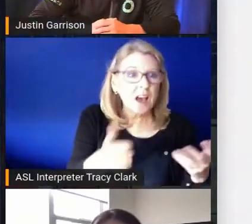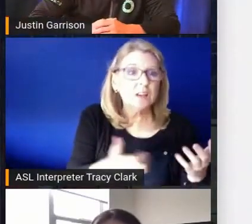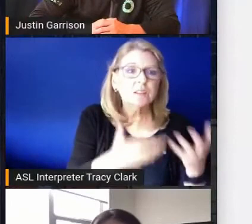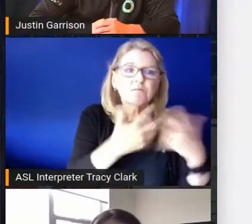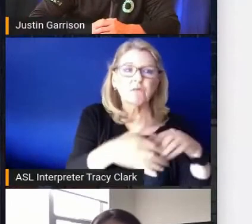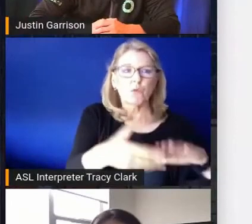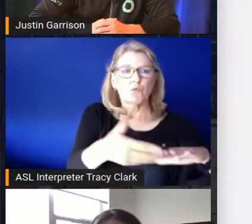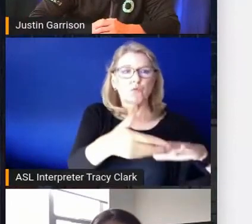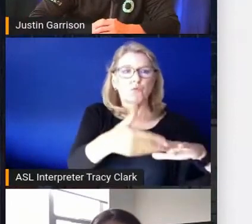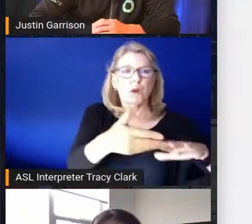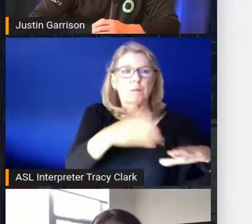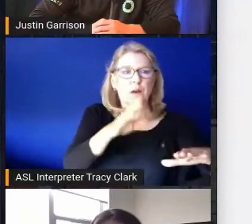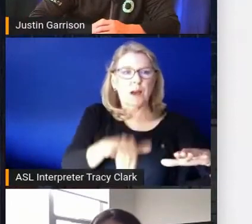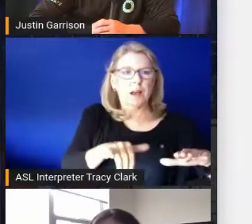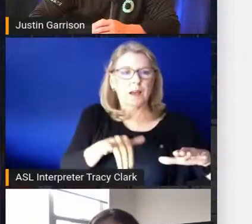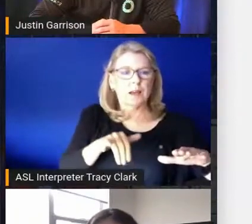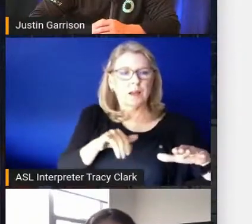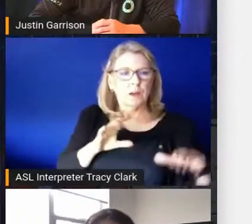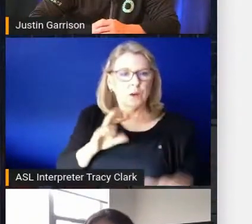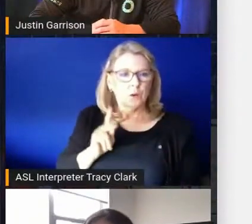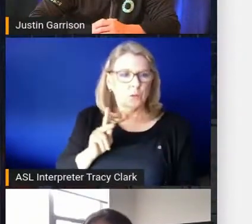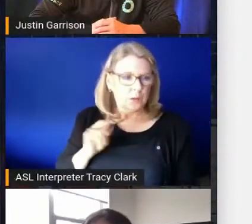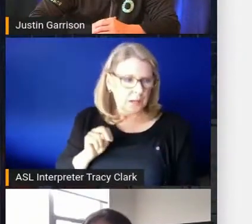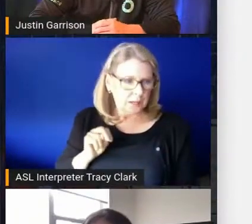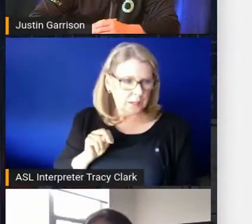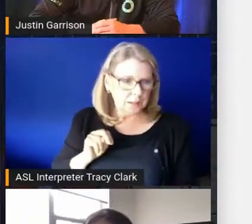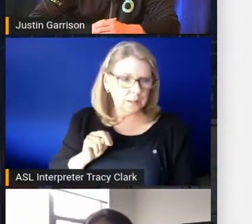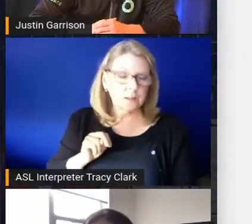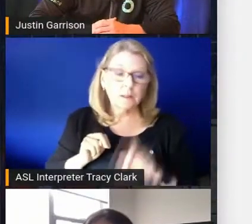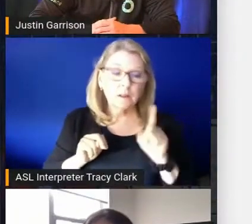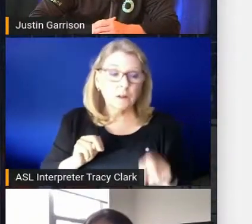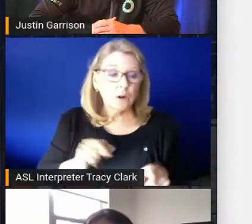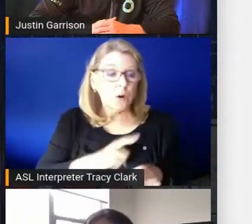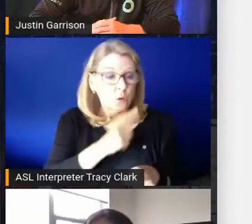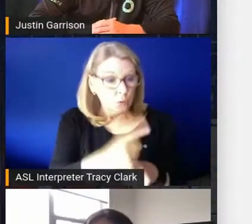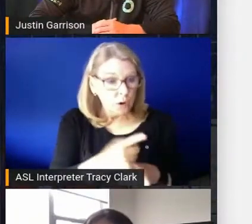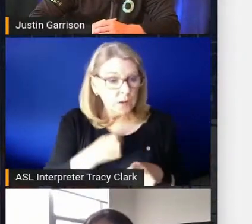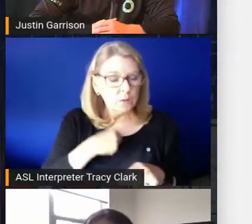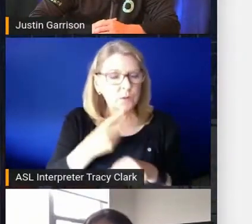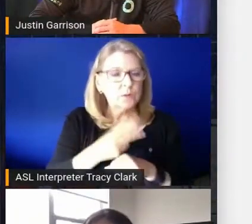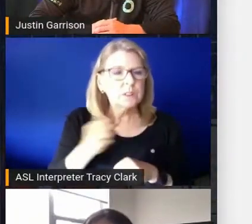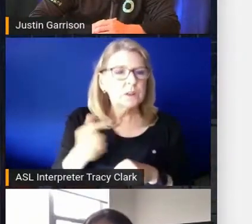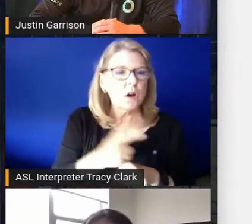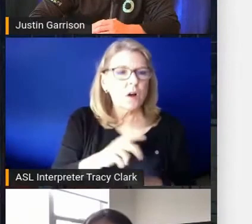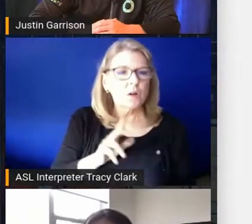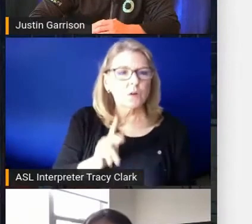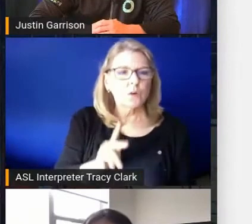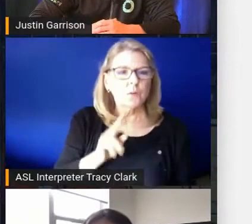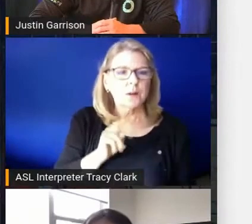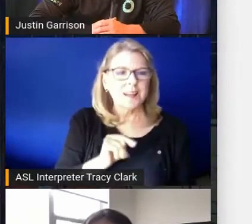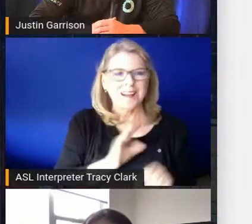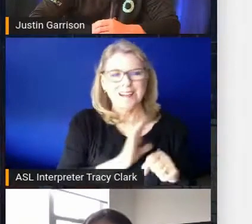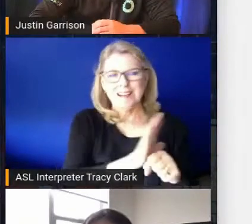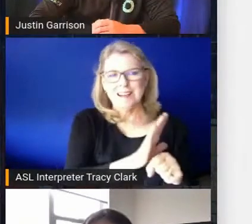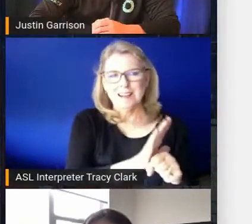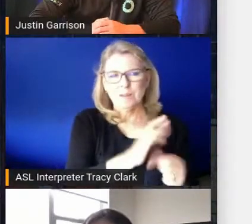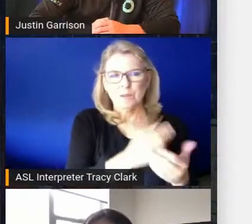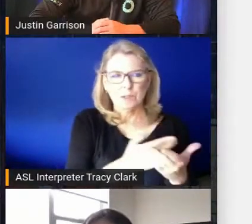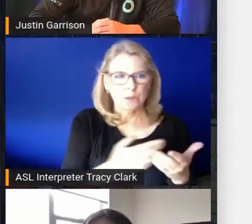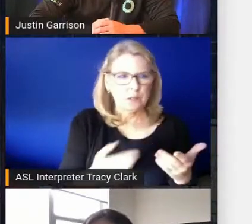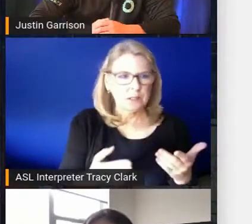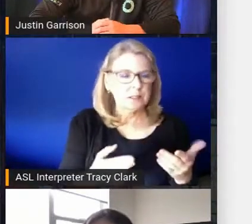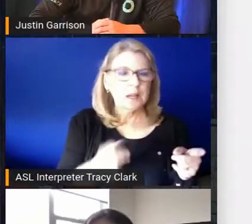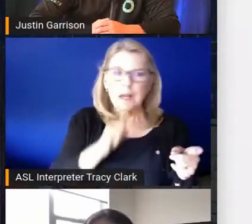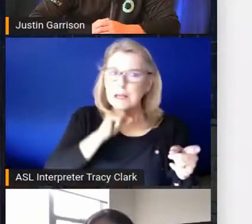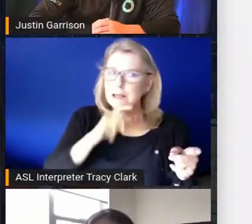you're correct. We're basically using all Kubernetes native resources here, so we're not installing anything on your host,